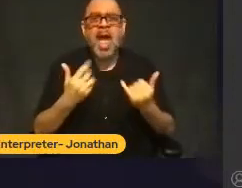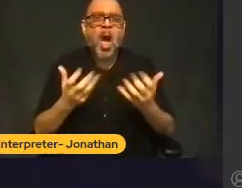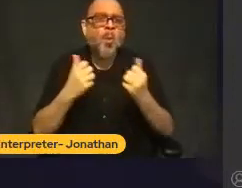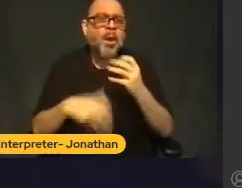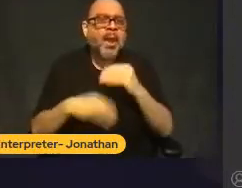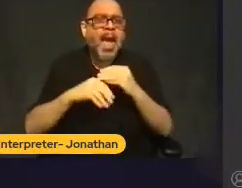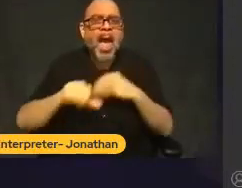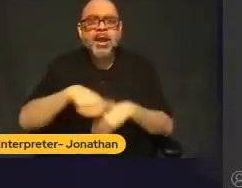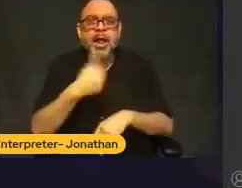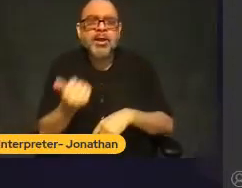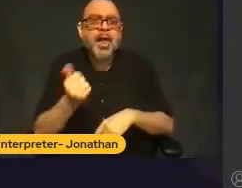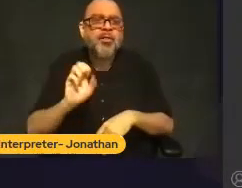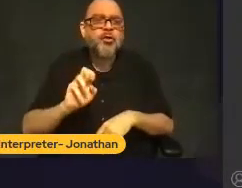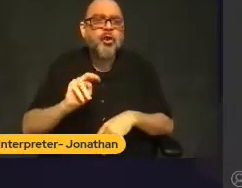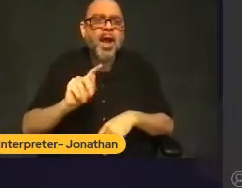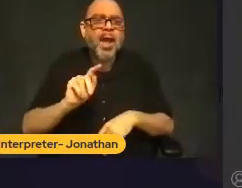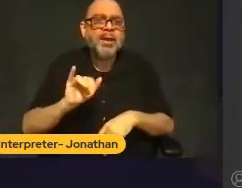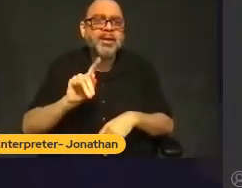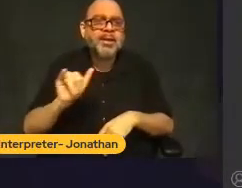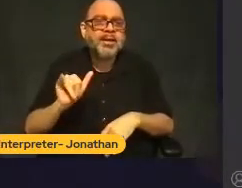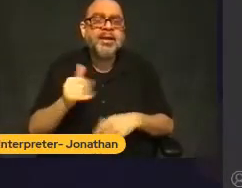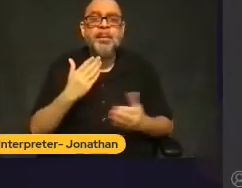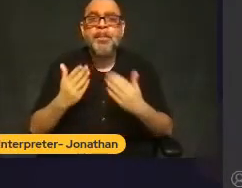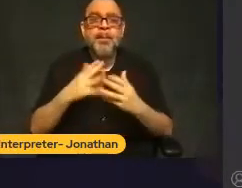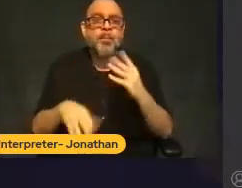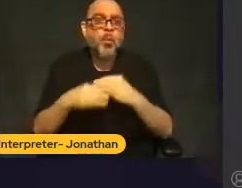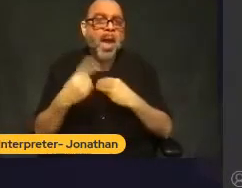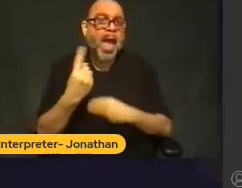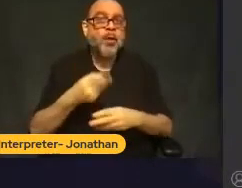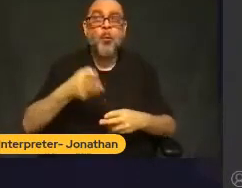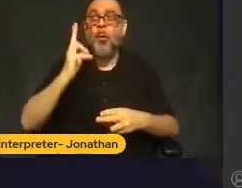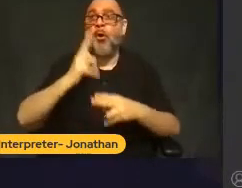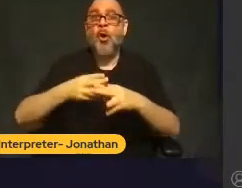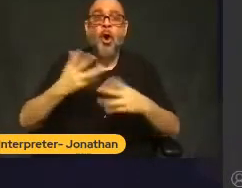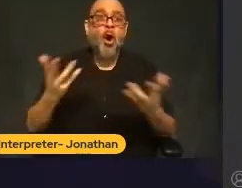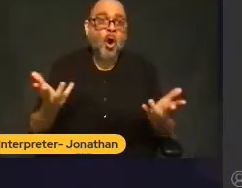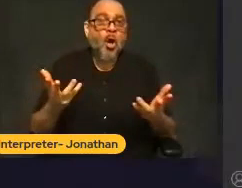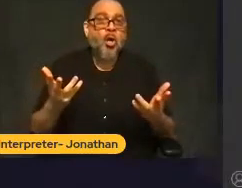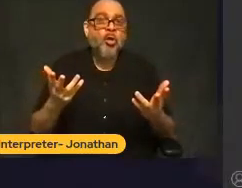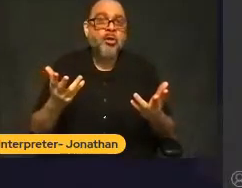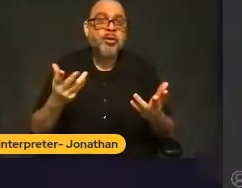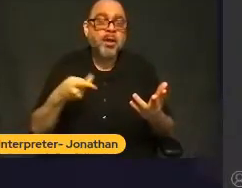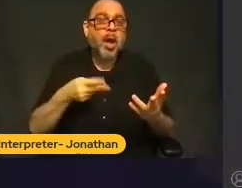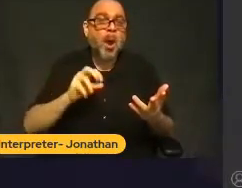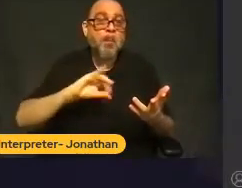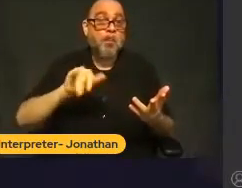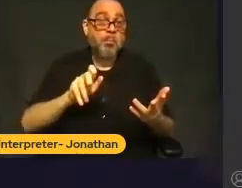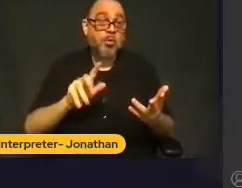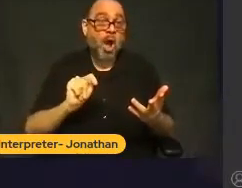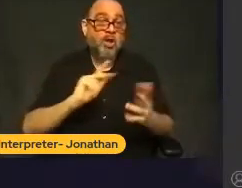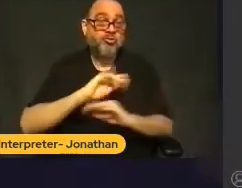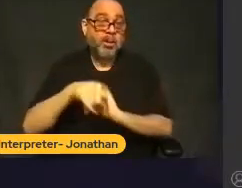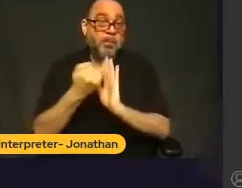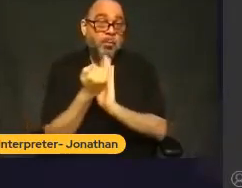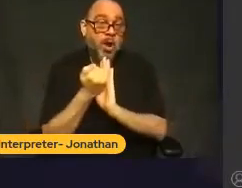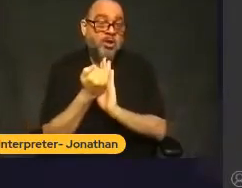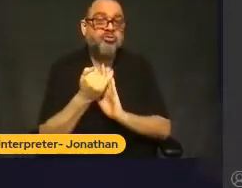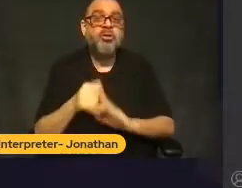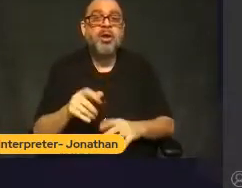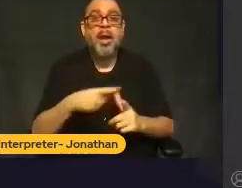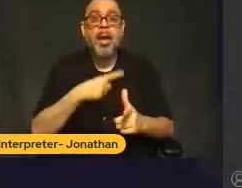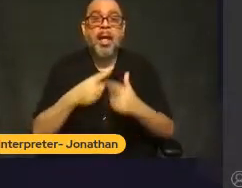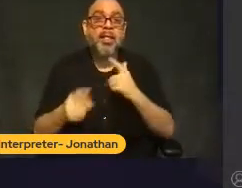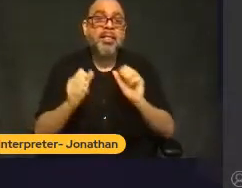I want to do something like, oh, let's add an entity called a project, and then I can do